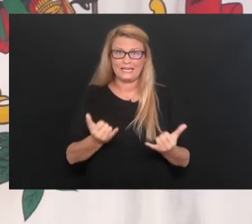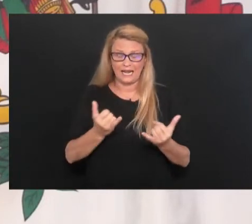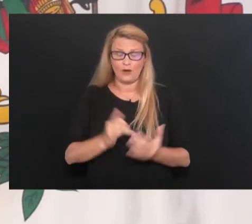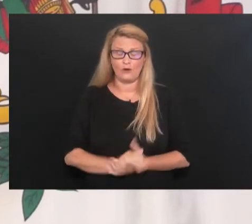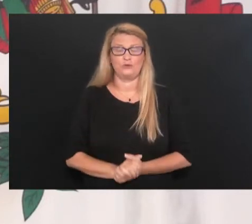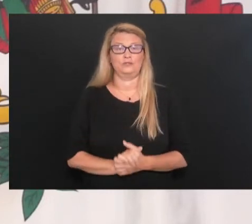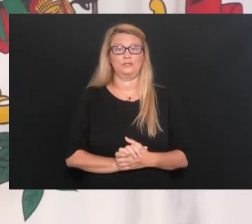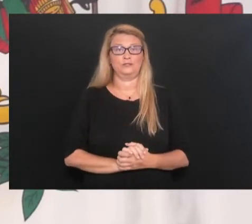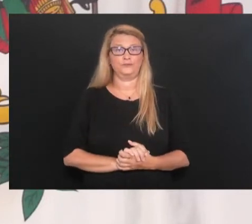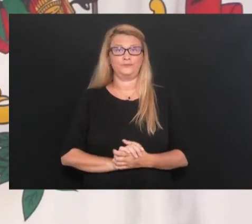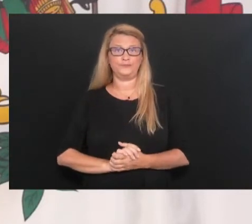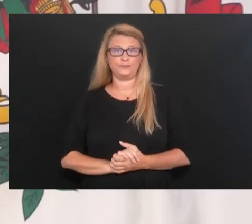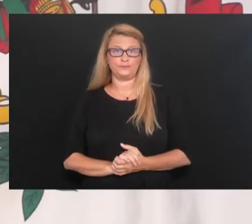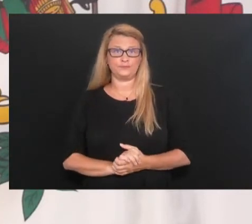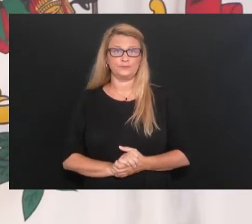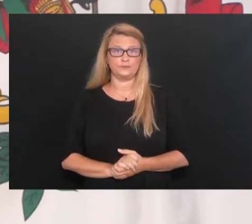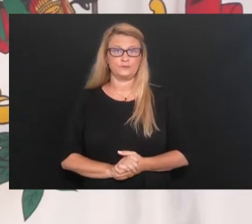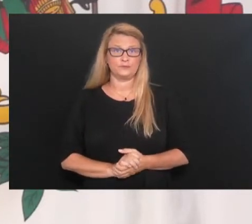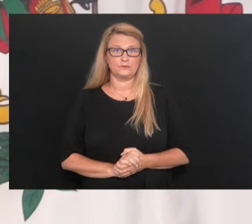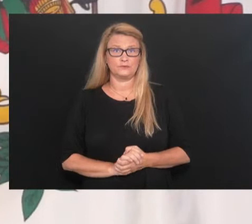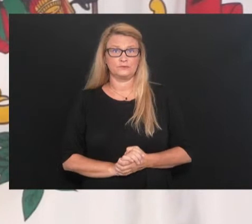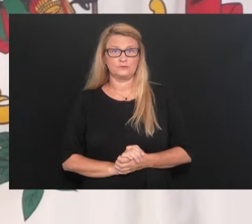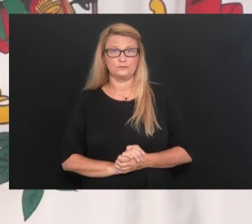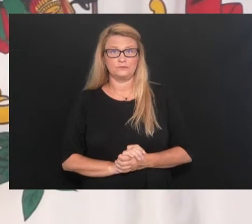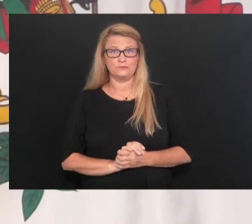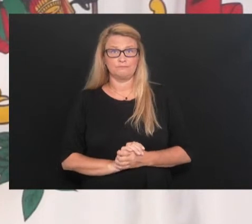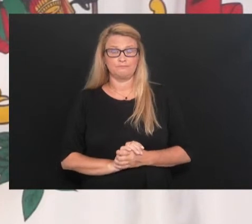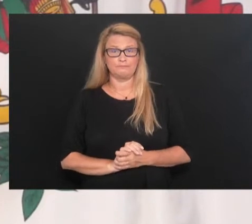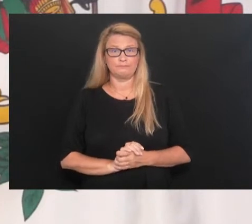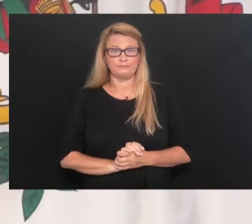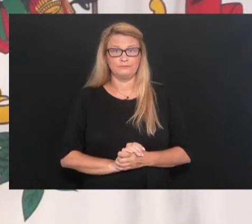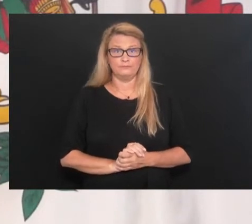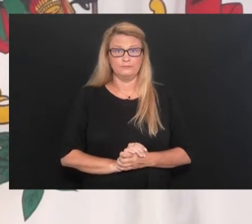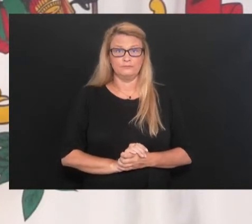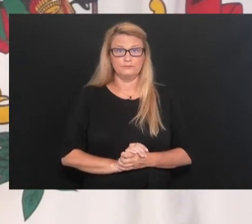one second. But oh boy,